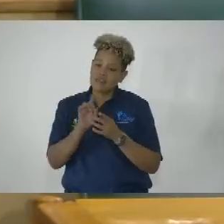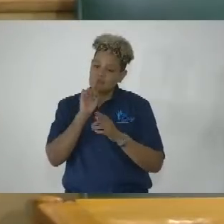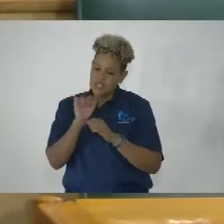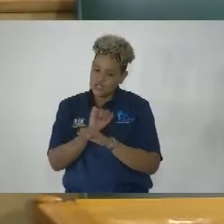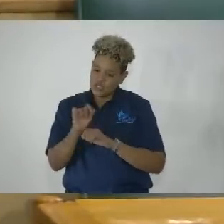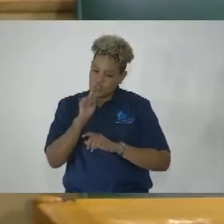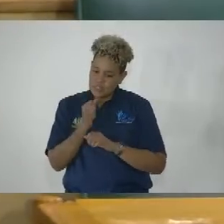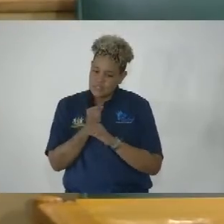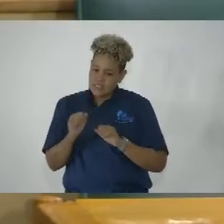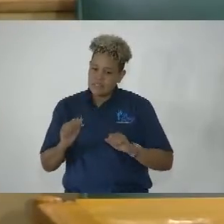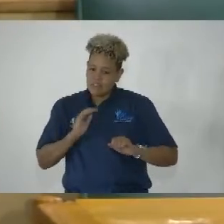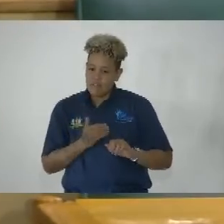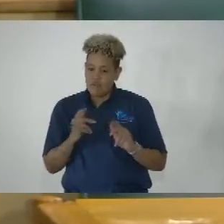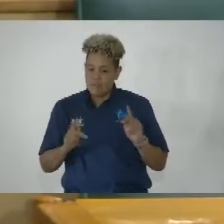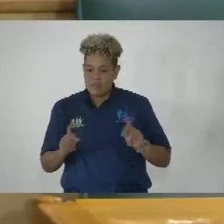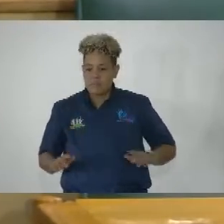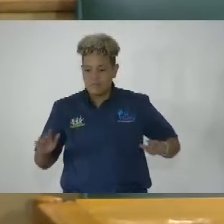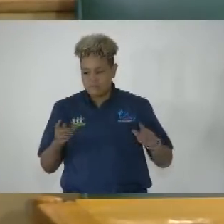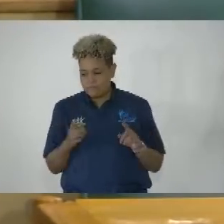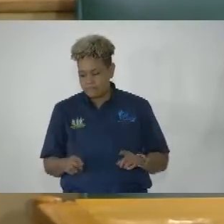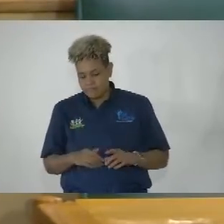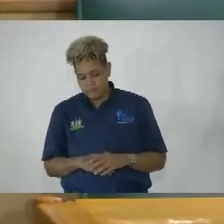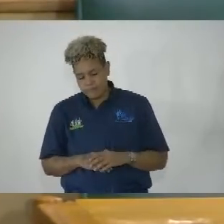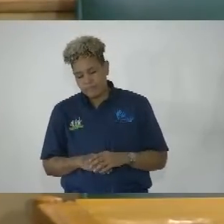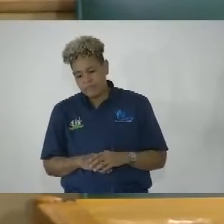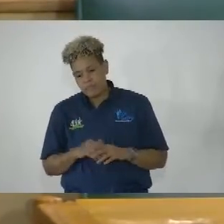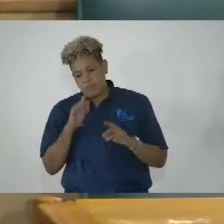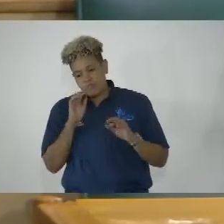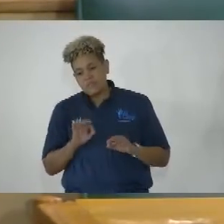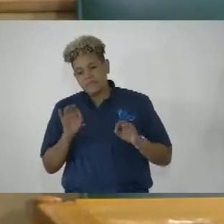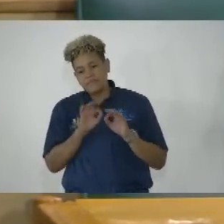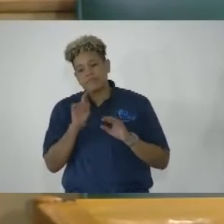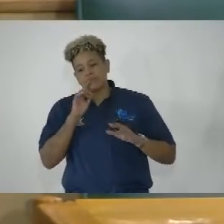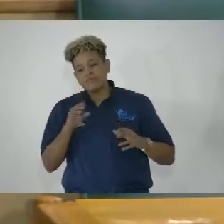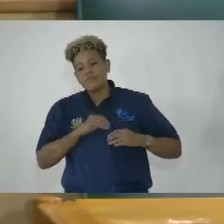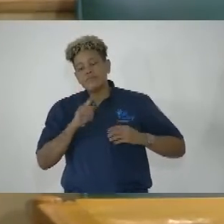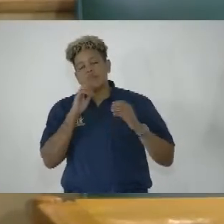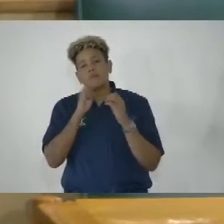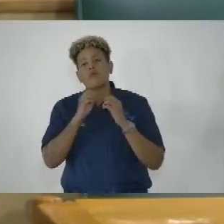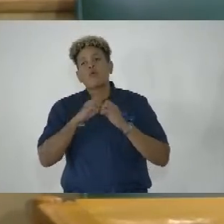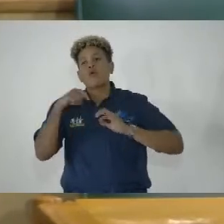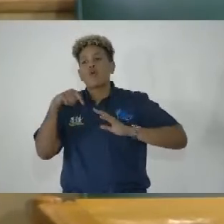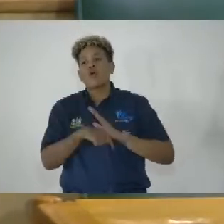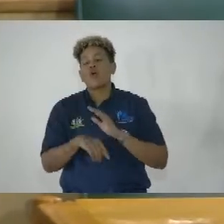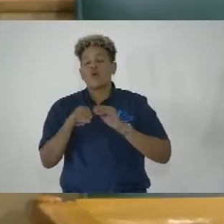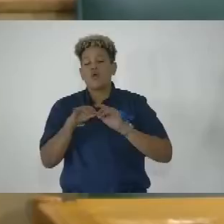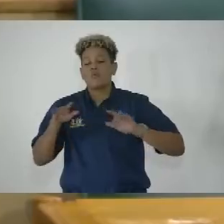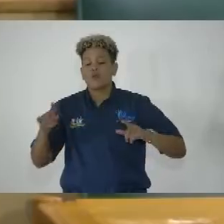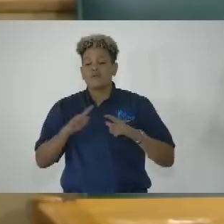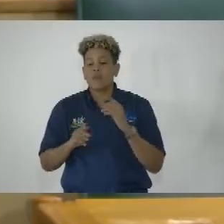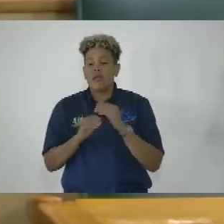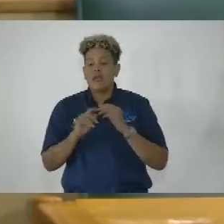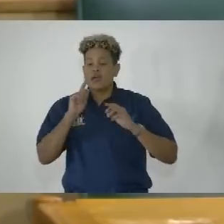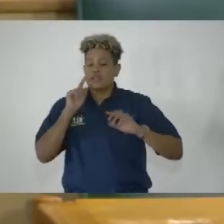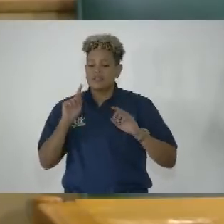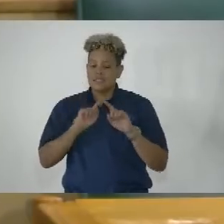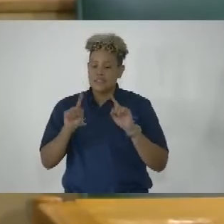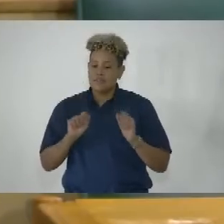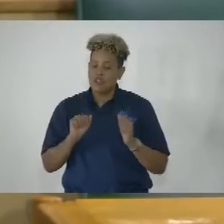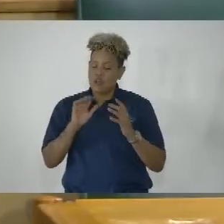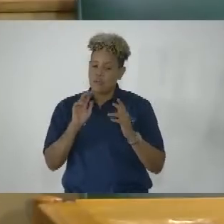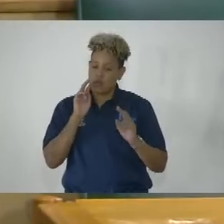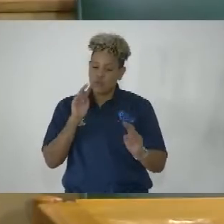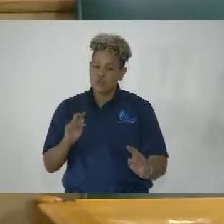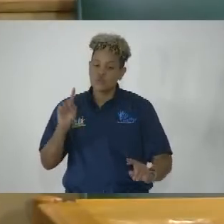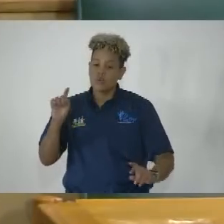the safety of our communities. It's imperative to adopt a more comprehensive and nuanced approach,